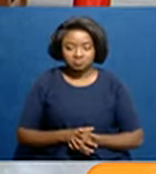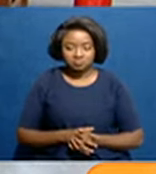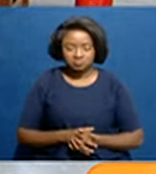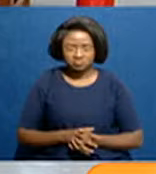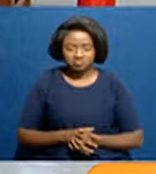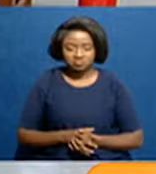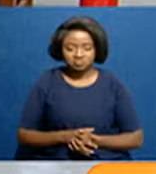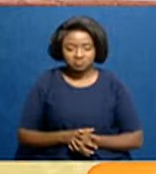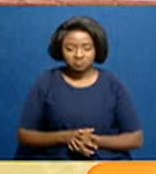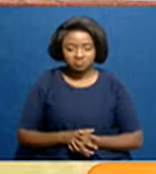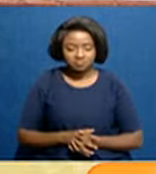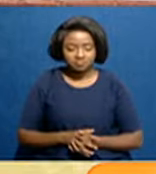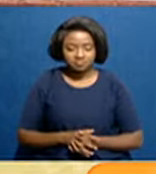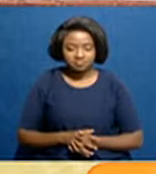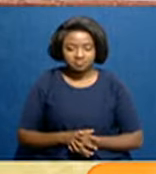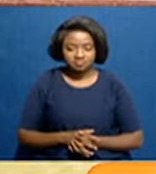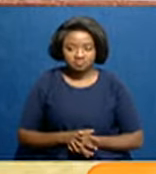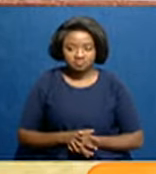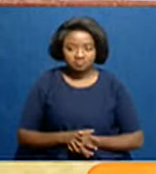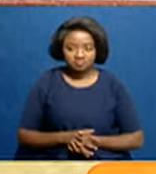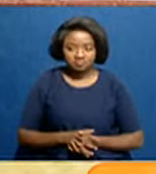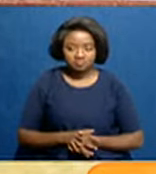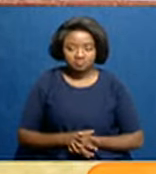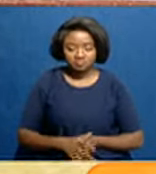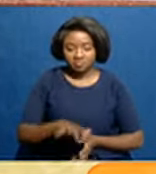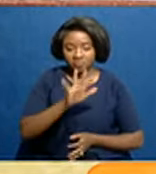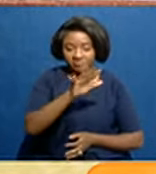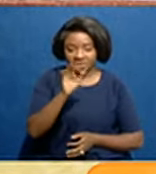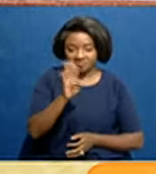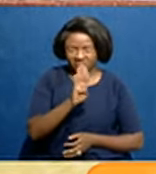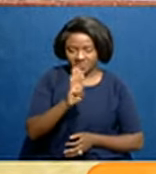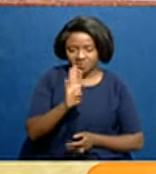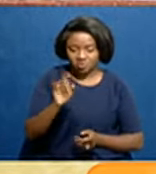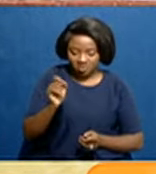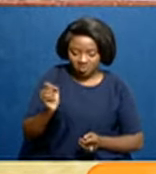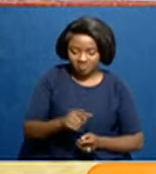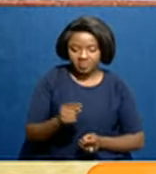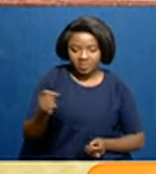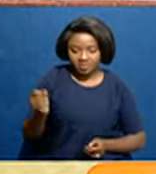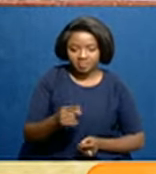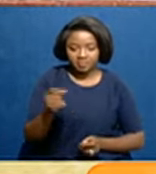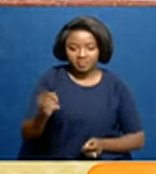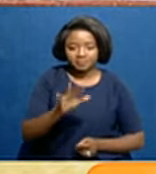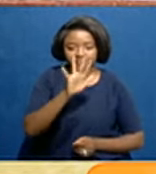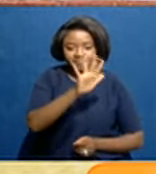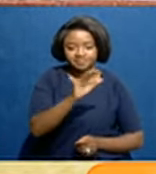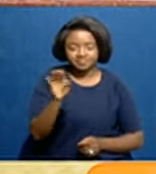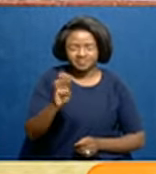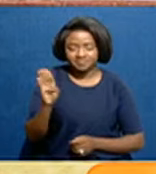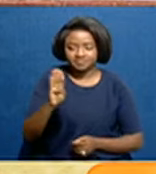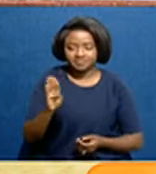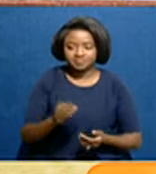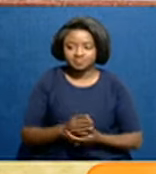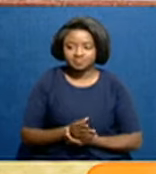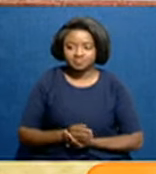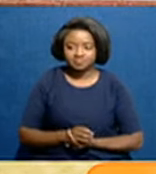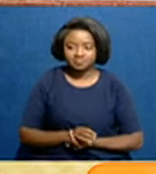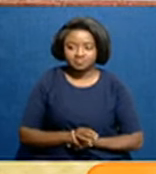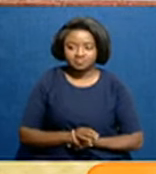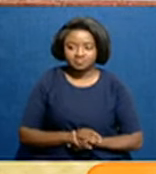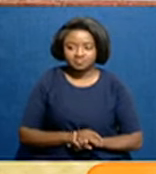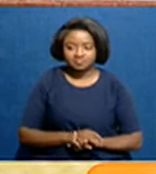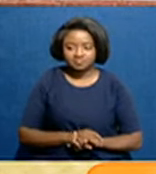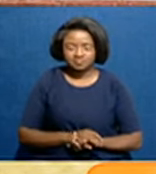the court stopped it, mm-hmm. we had picked at 5 billion a month. 5 billion a month, and